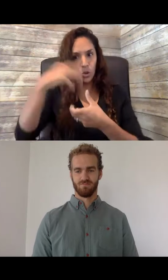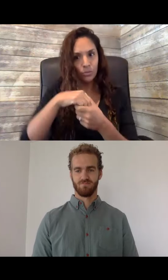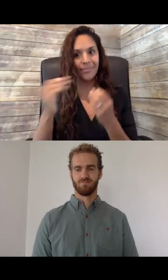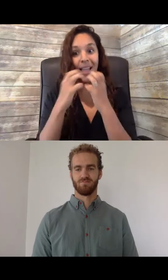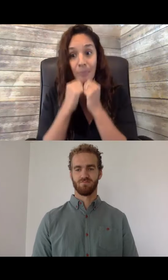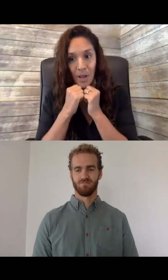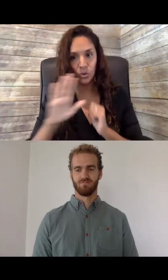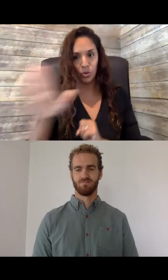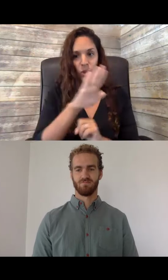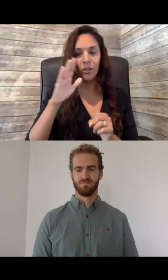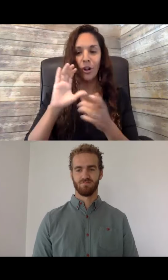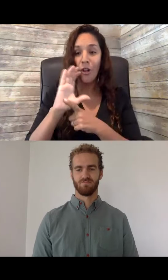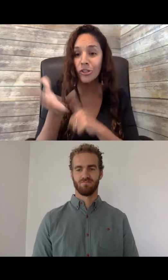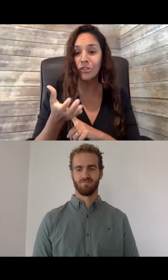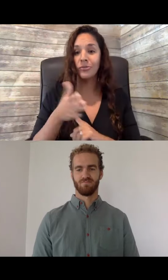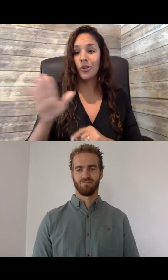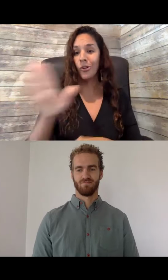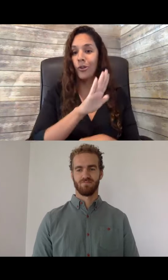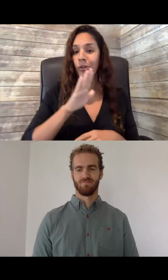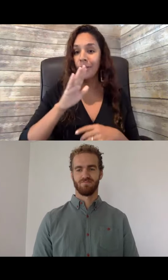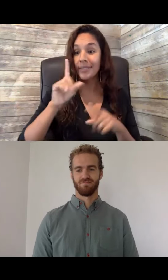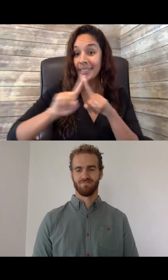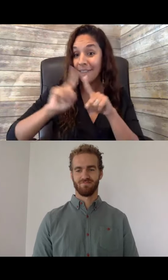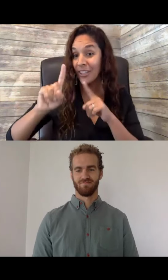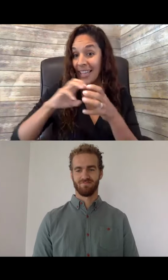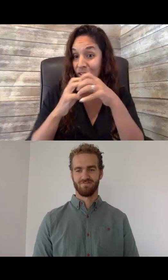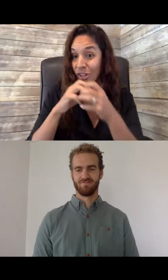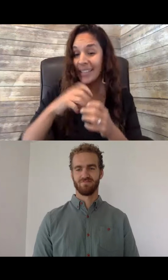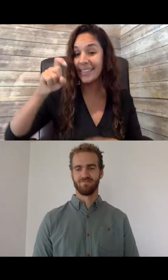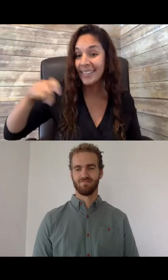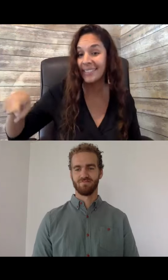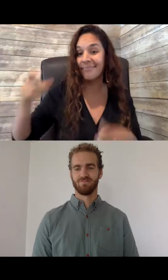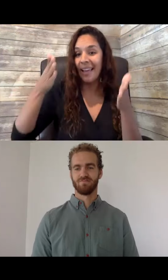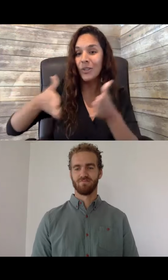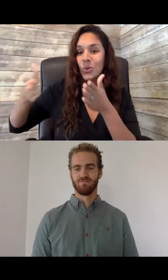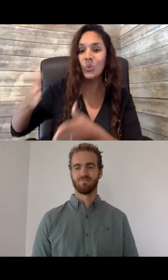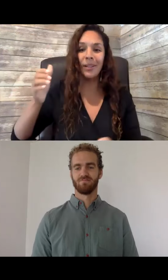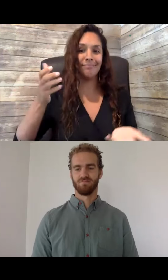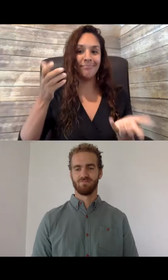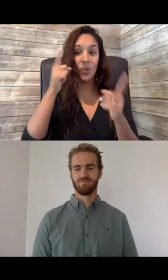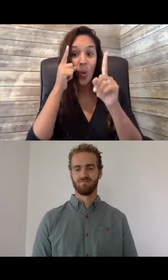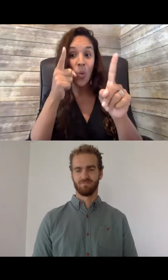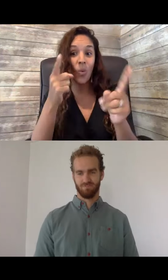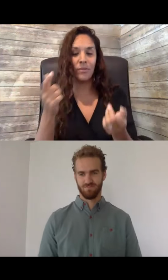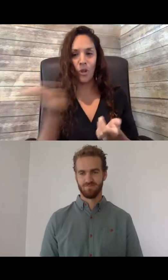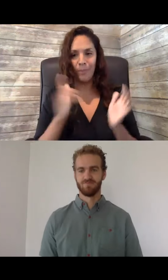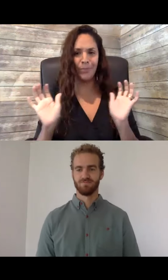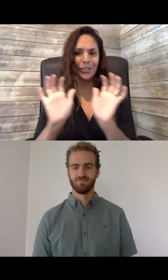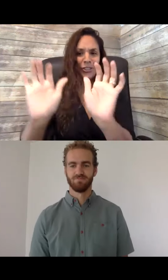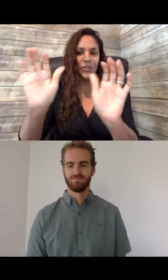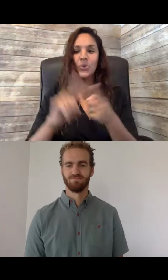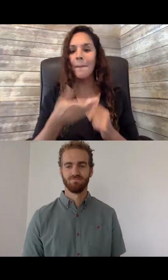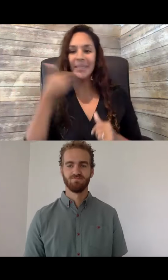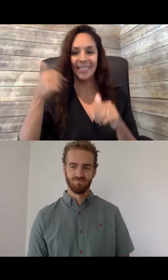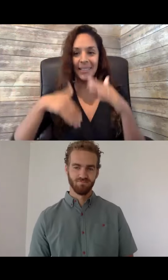feel that they are welcome and included and embraced for their culture. Their different intersectionality, their different needs, their